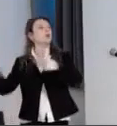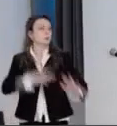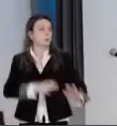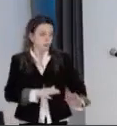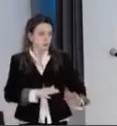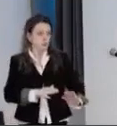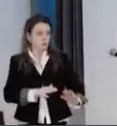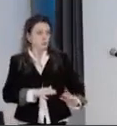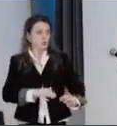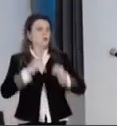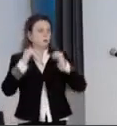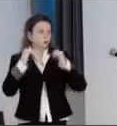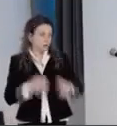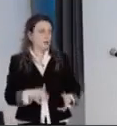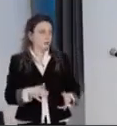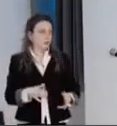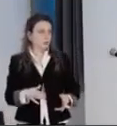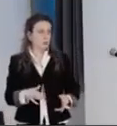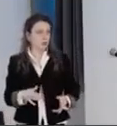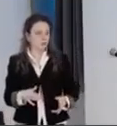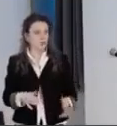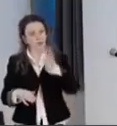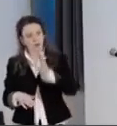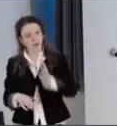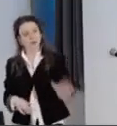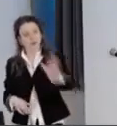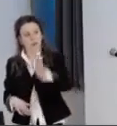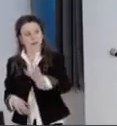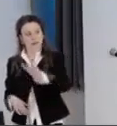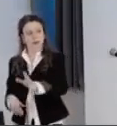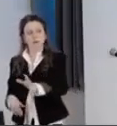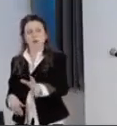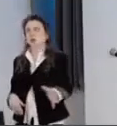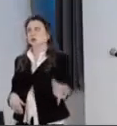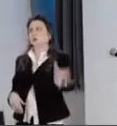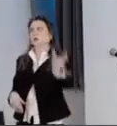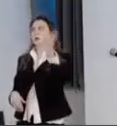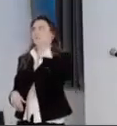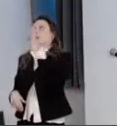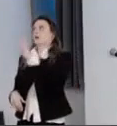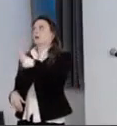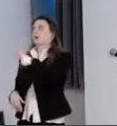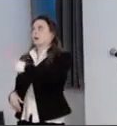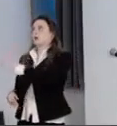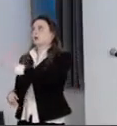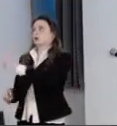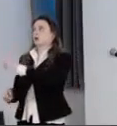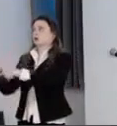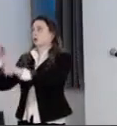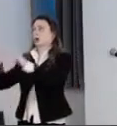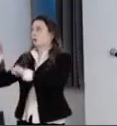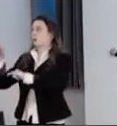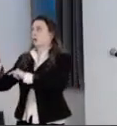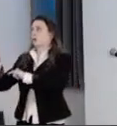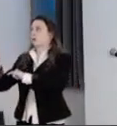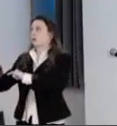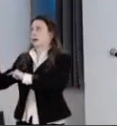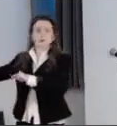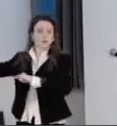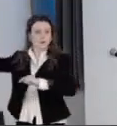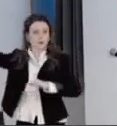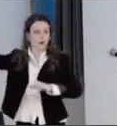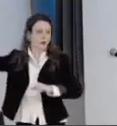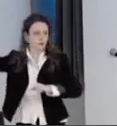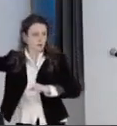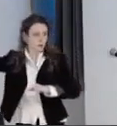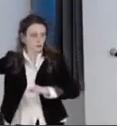something that compromises our aesthetic appreciation. So according to him, proper aesthetic appreciation of nature should not let